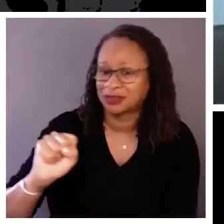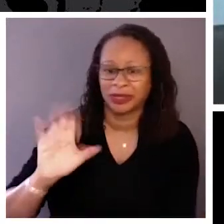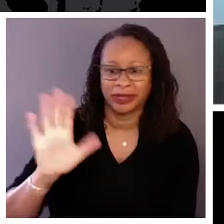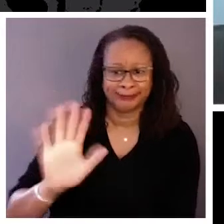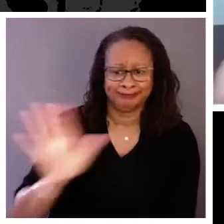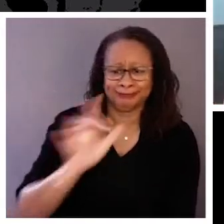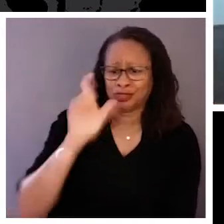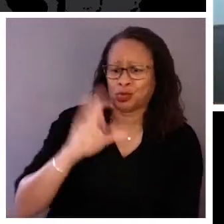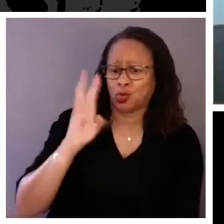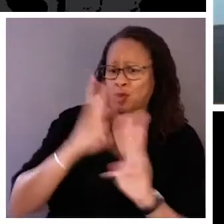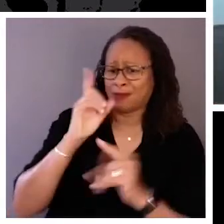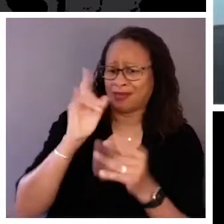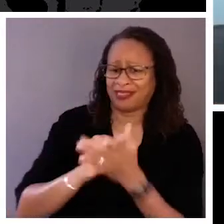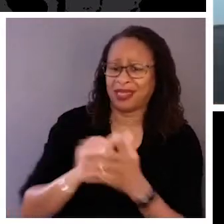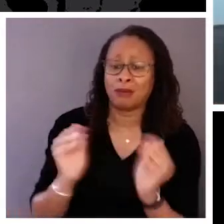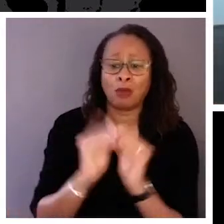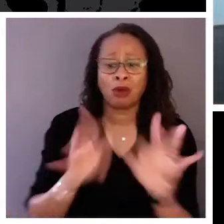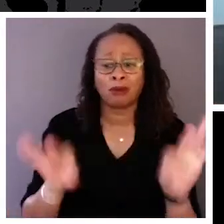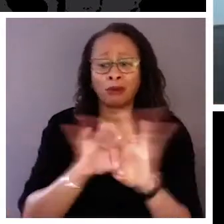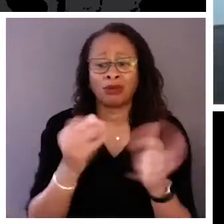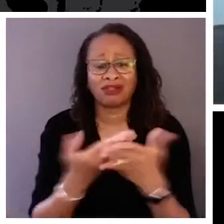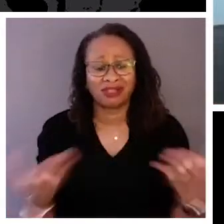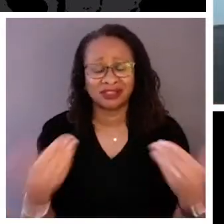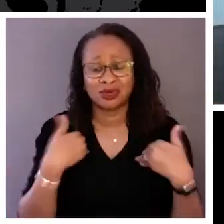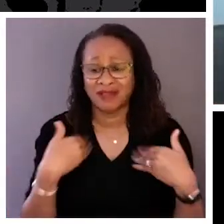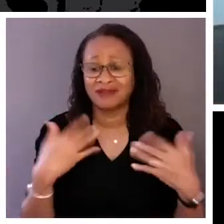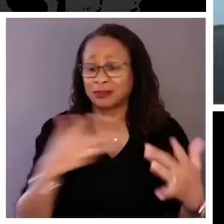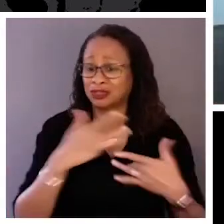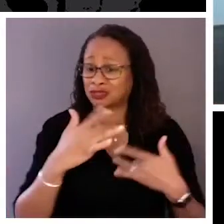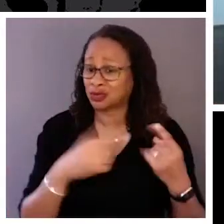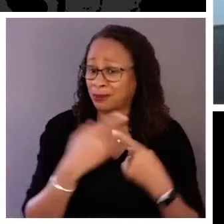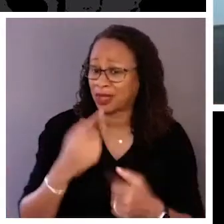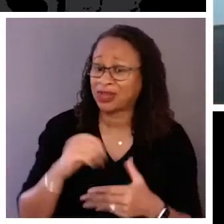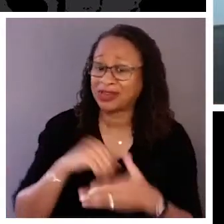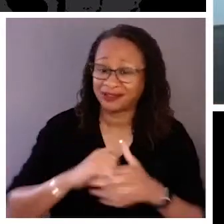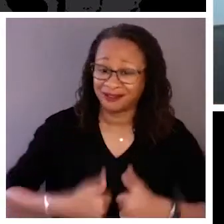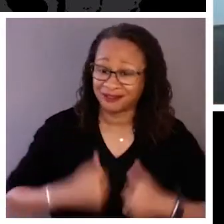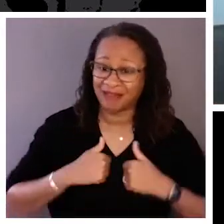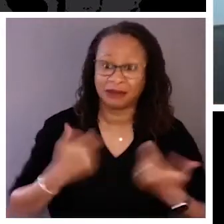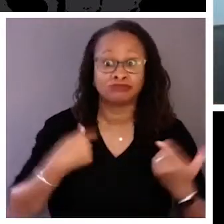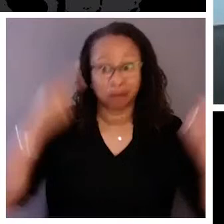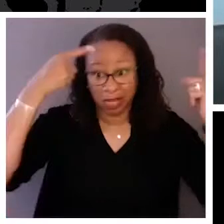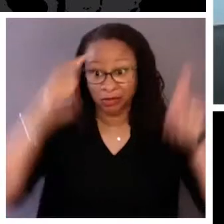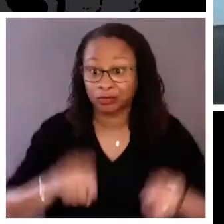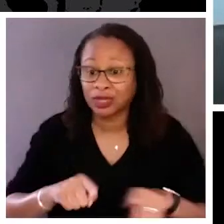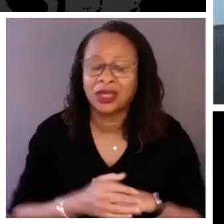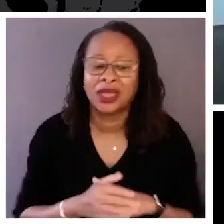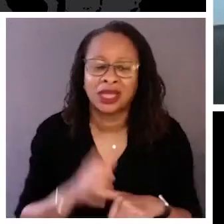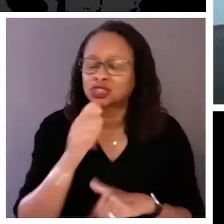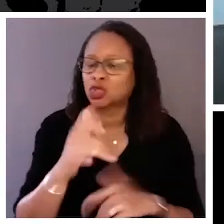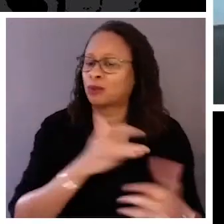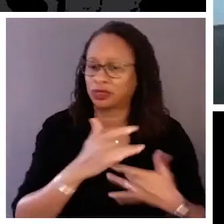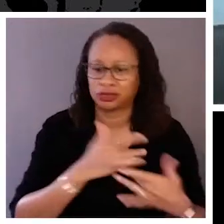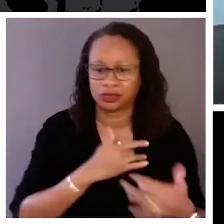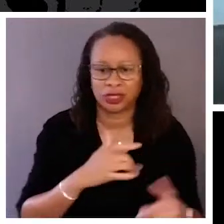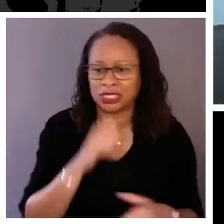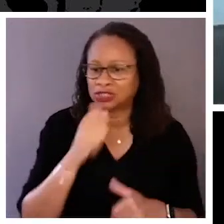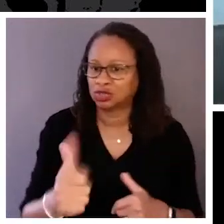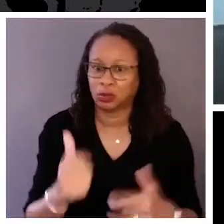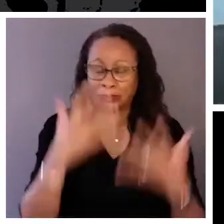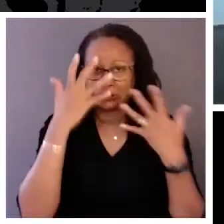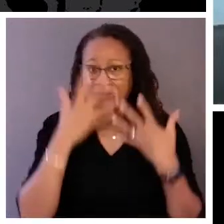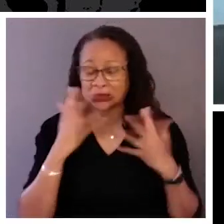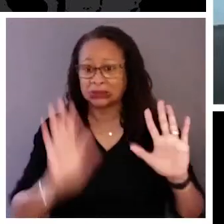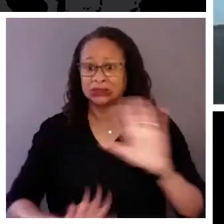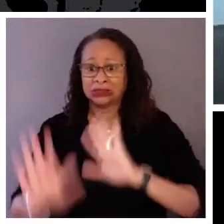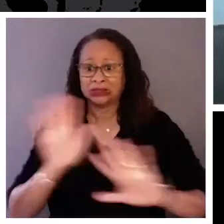worry about that? There are more important things to worry about sometimes. And I agree with you. Don't worry and don't despair. You